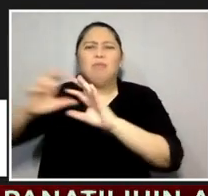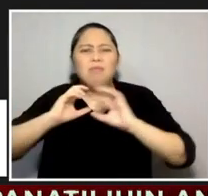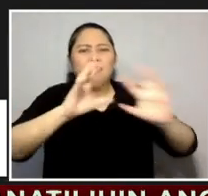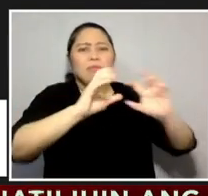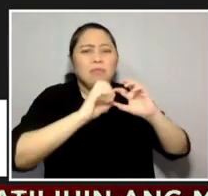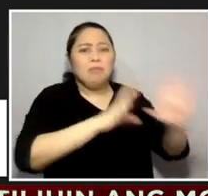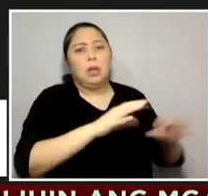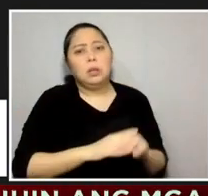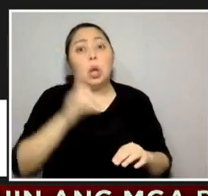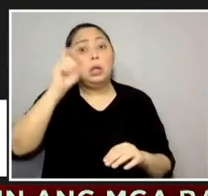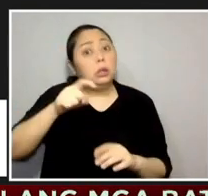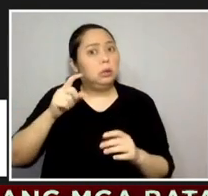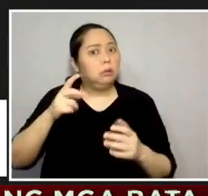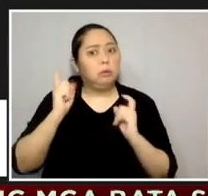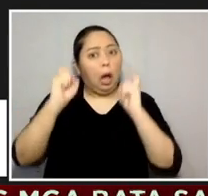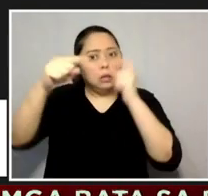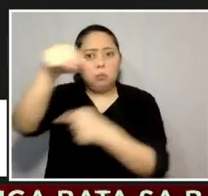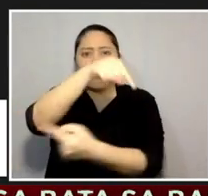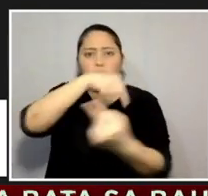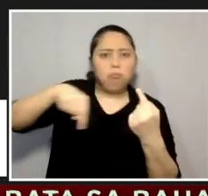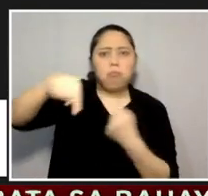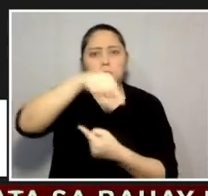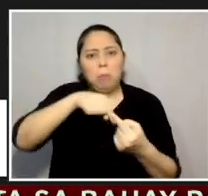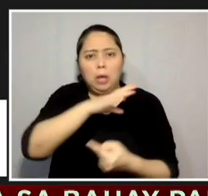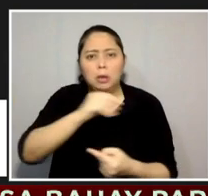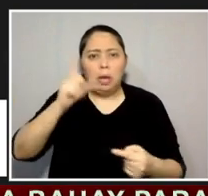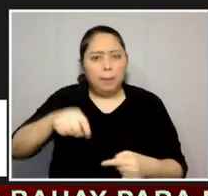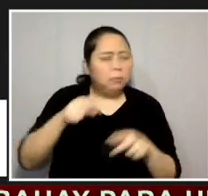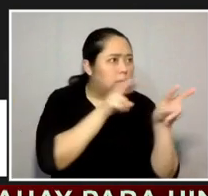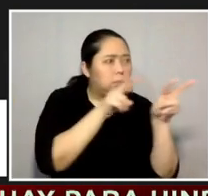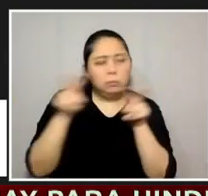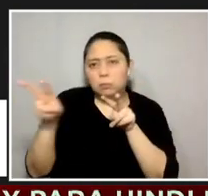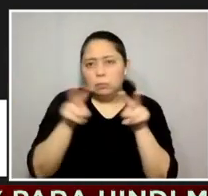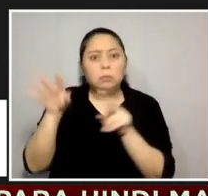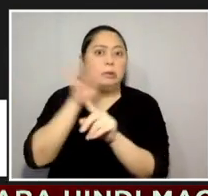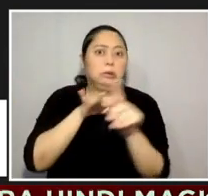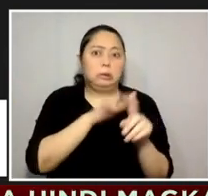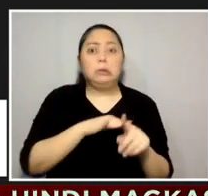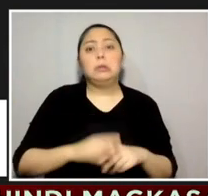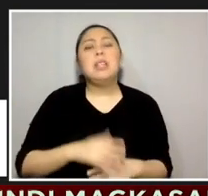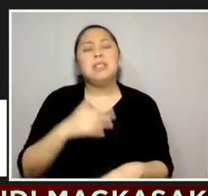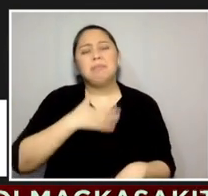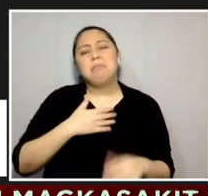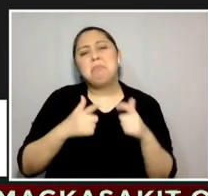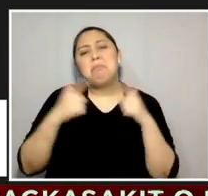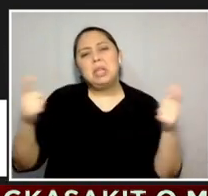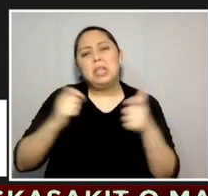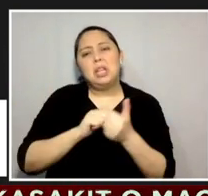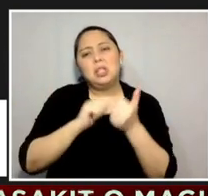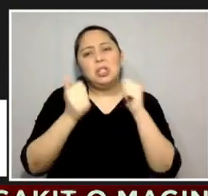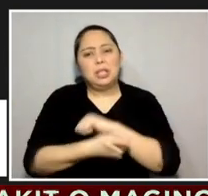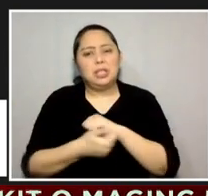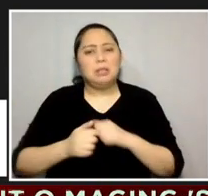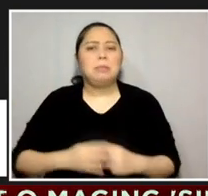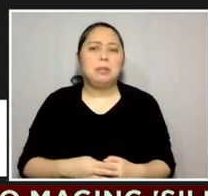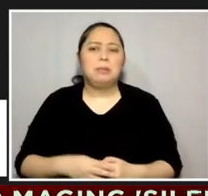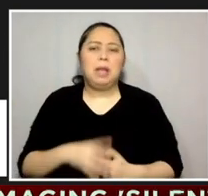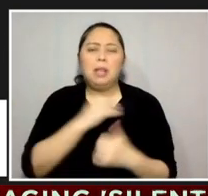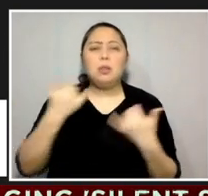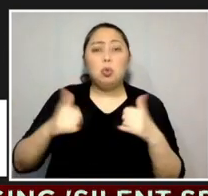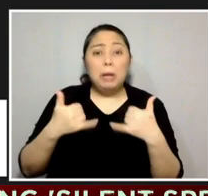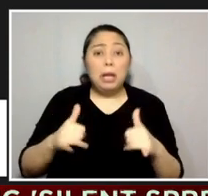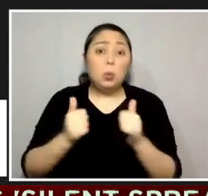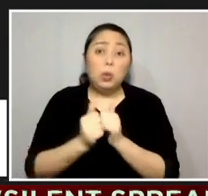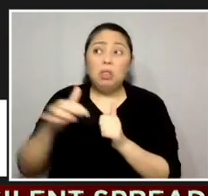be on your toes all the time. So I guess that's my biggest adjustment. And to play with the team as well.